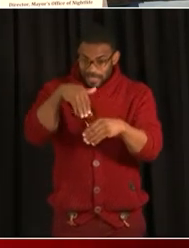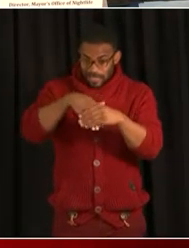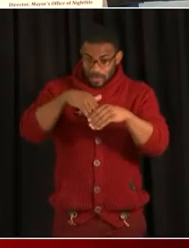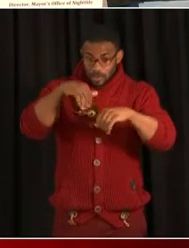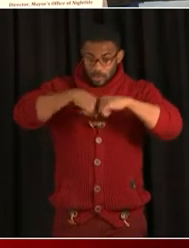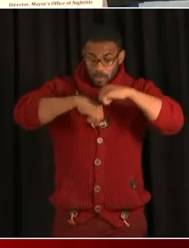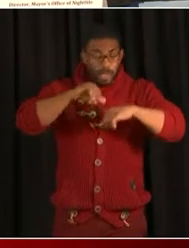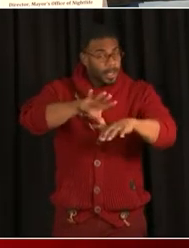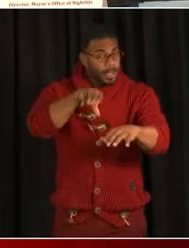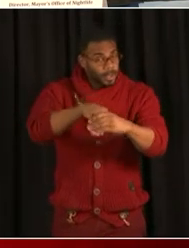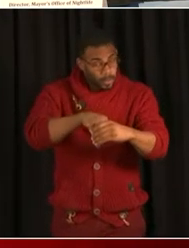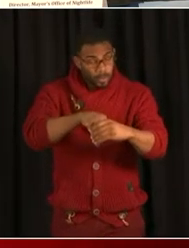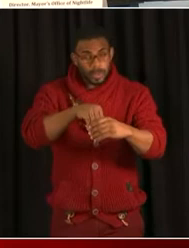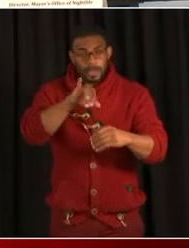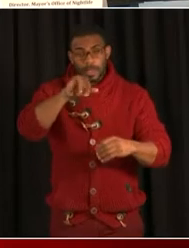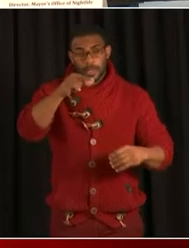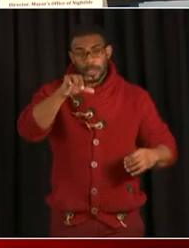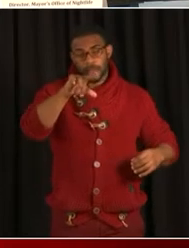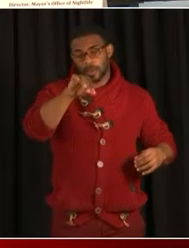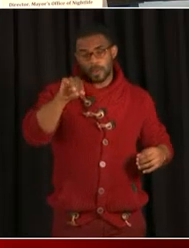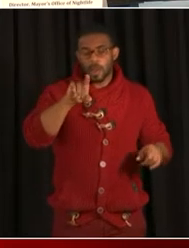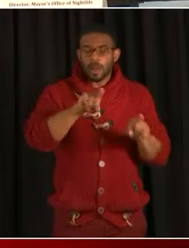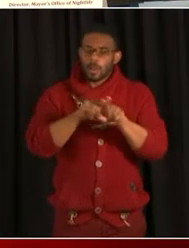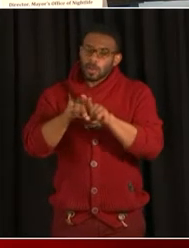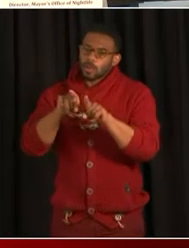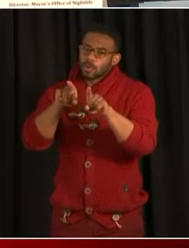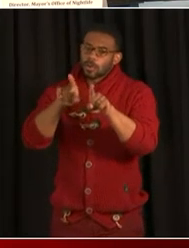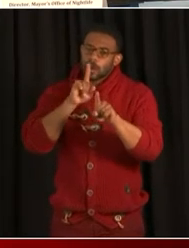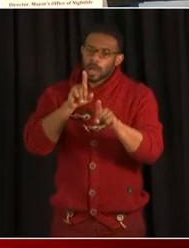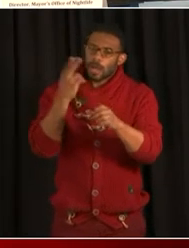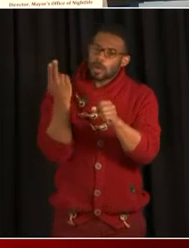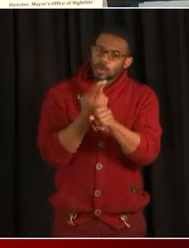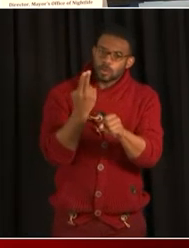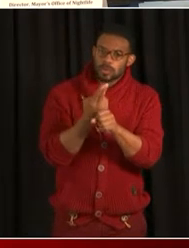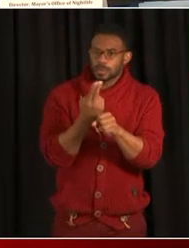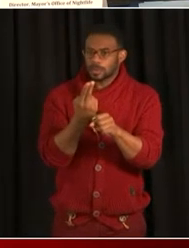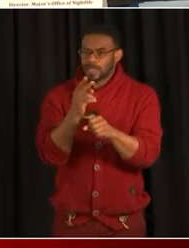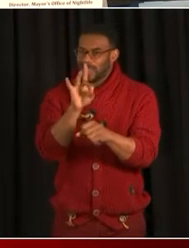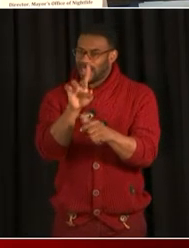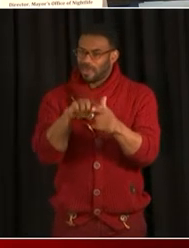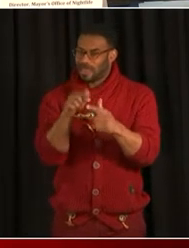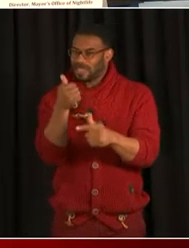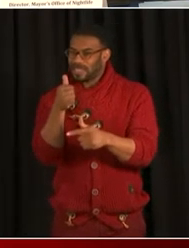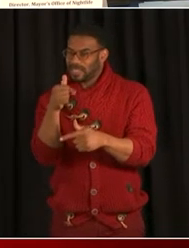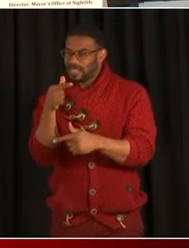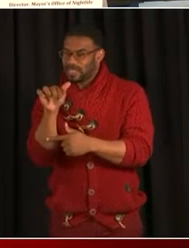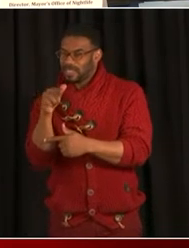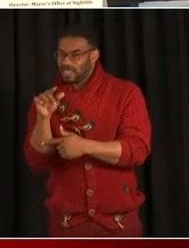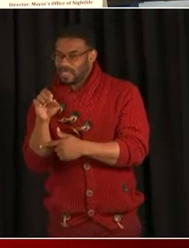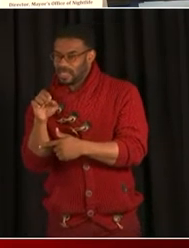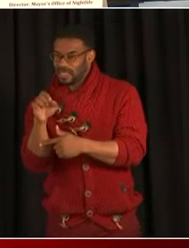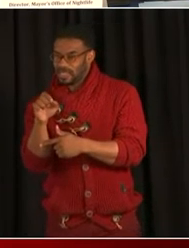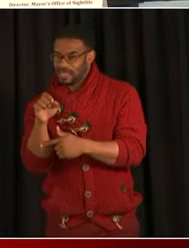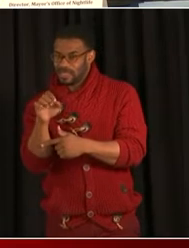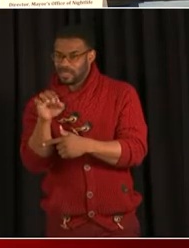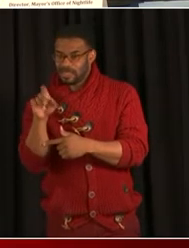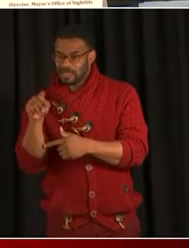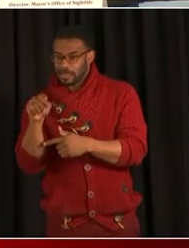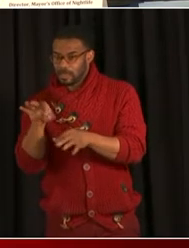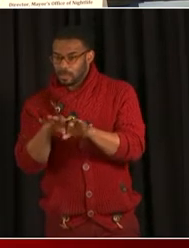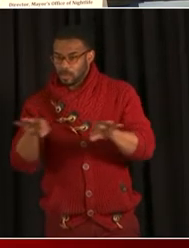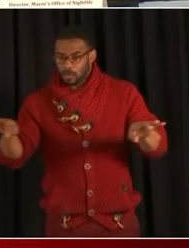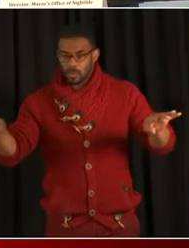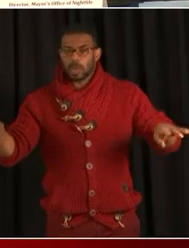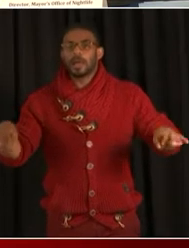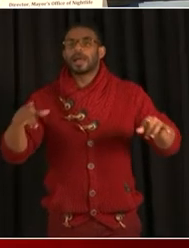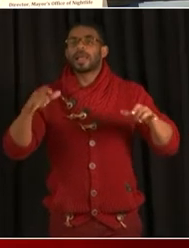indoor structures, including the igloos, as long as you are using a 8 or 10 gauge extension cord.